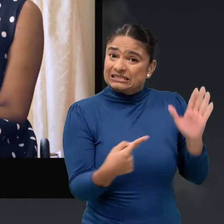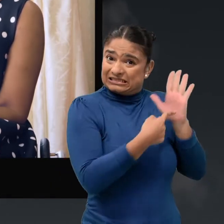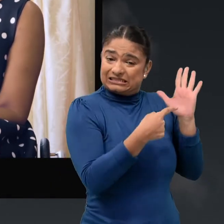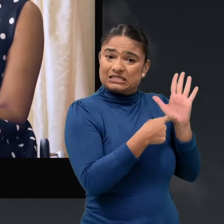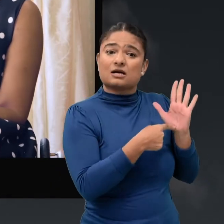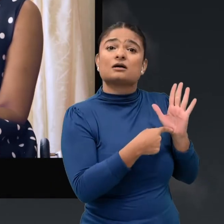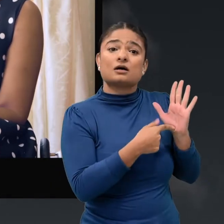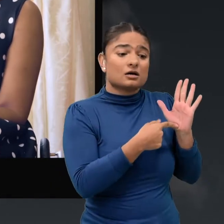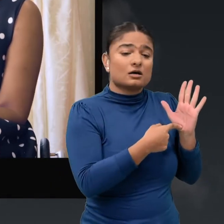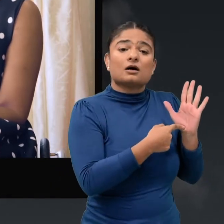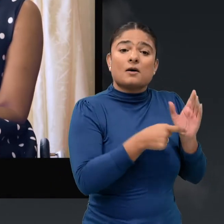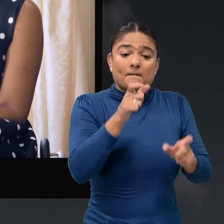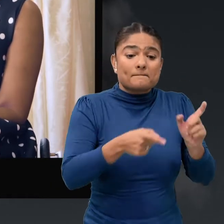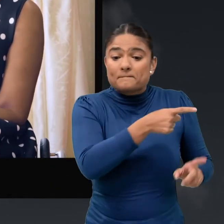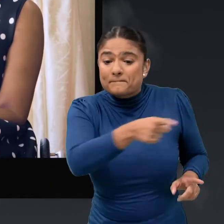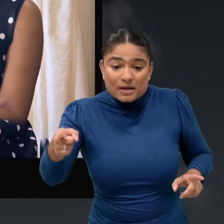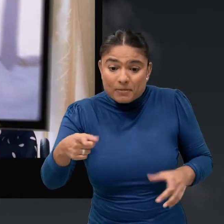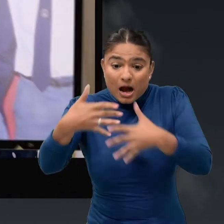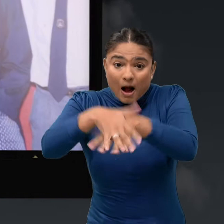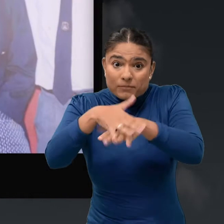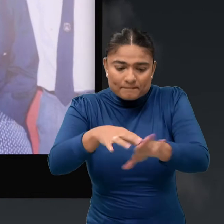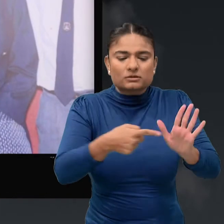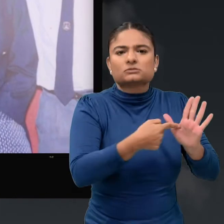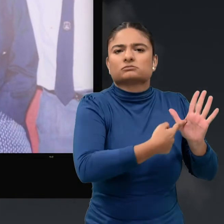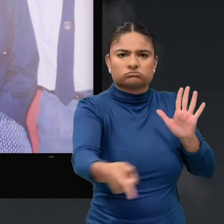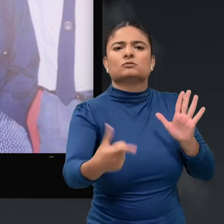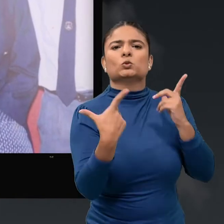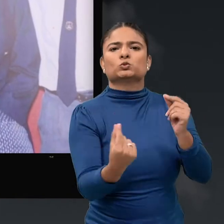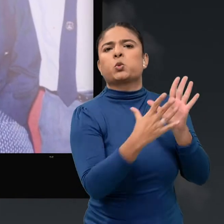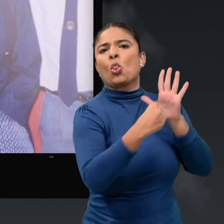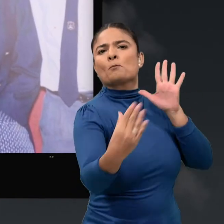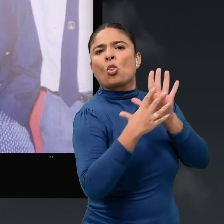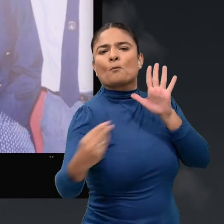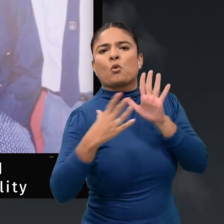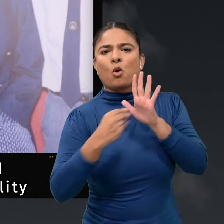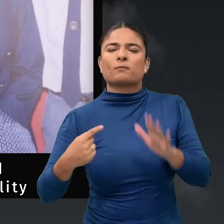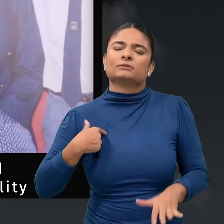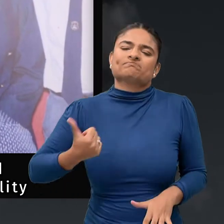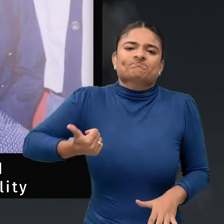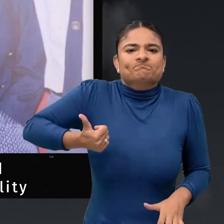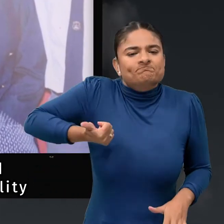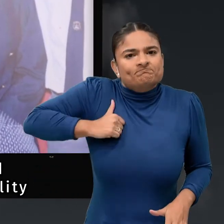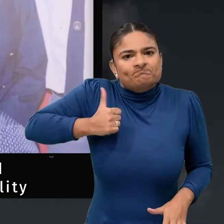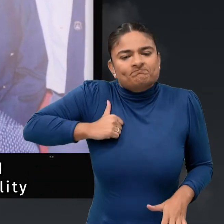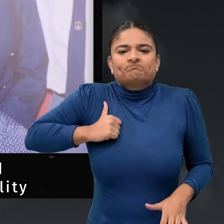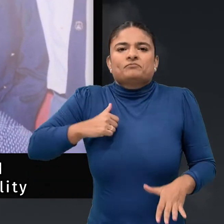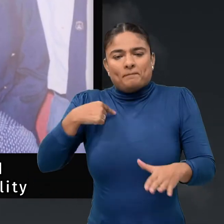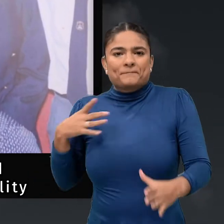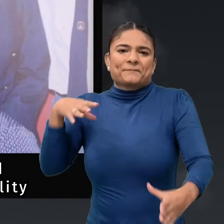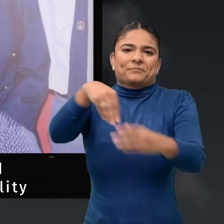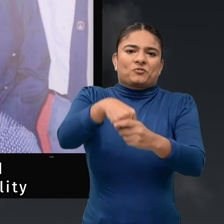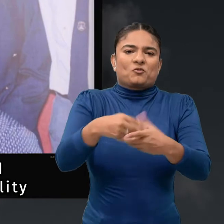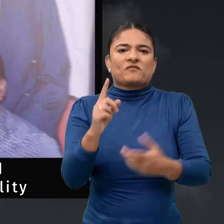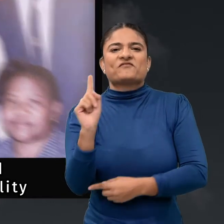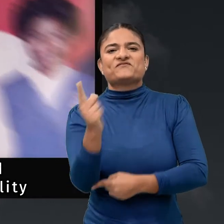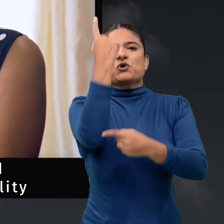dictate to the implementers what needs to be implemented. I was fortunate enough to be